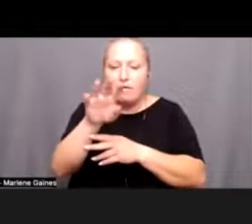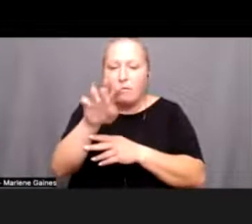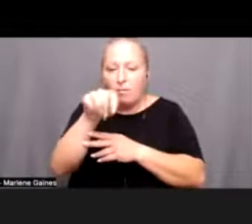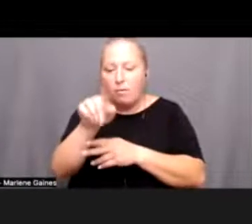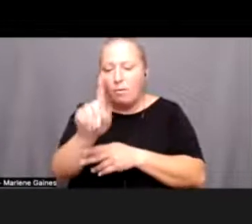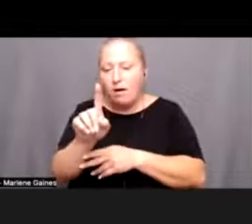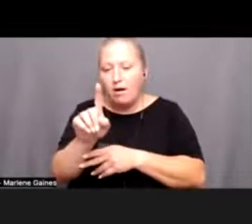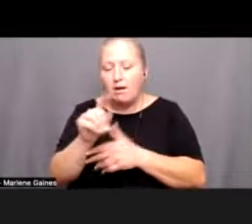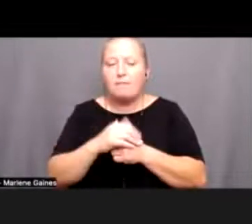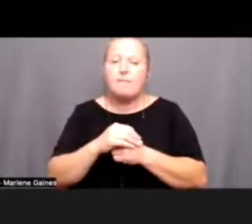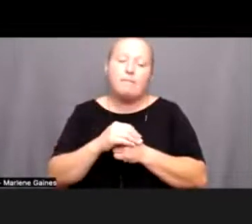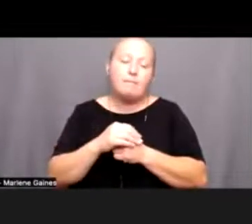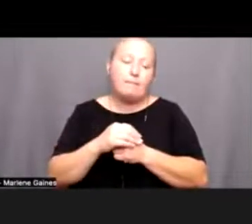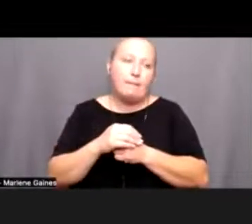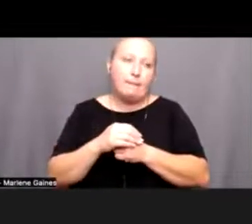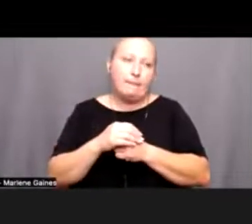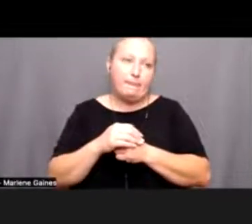5.4.1.